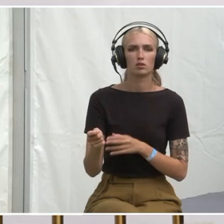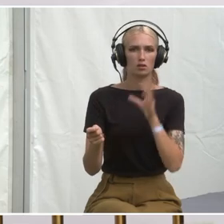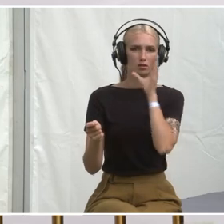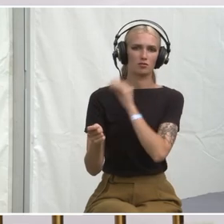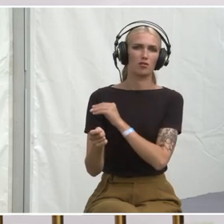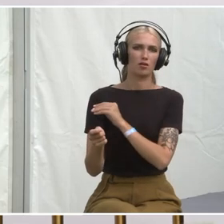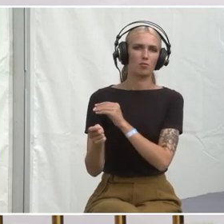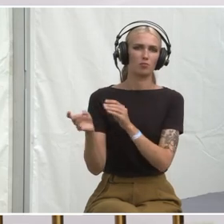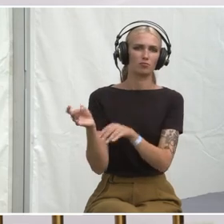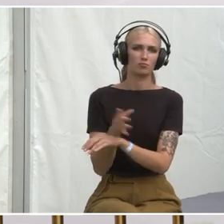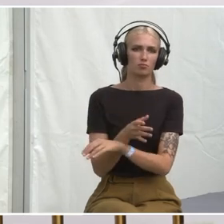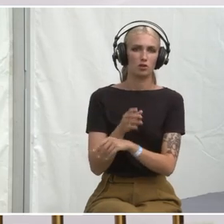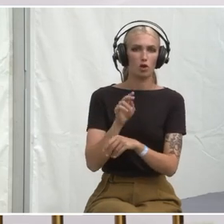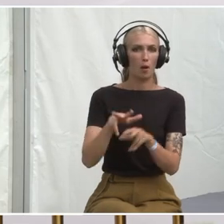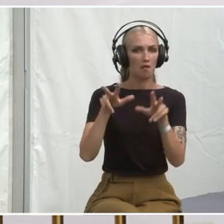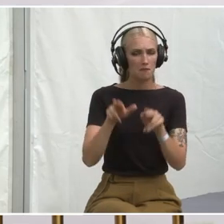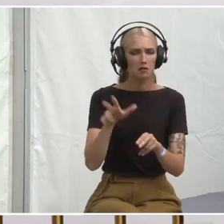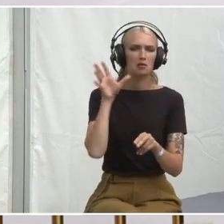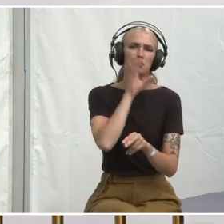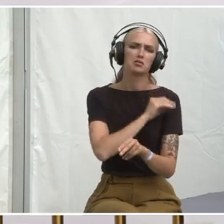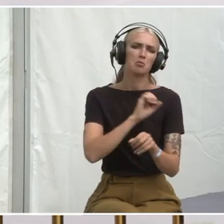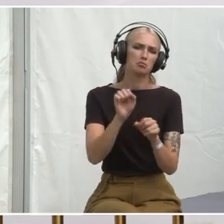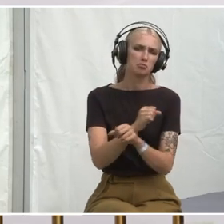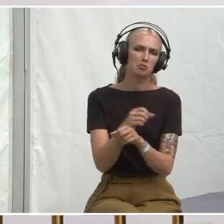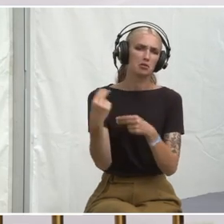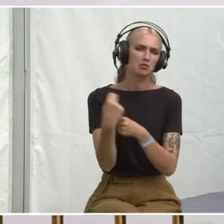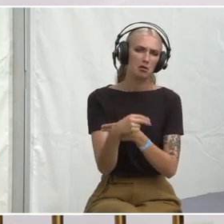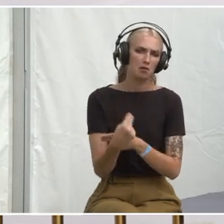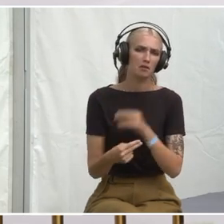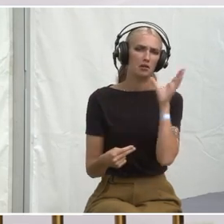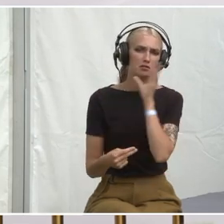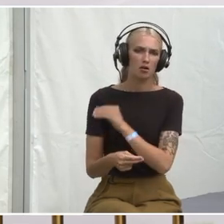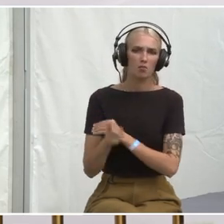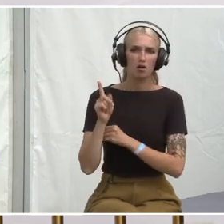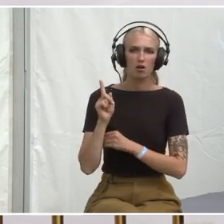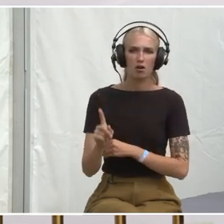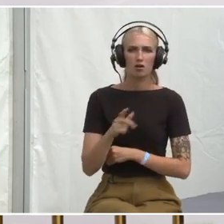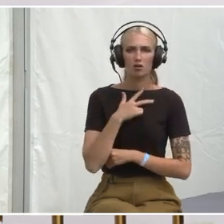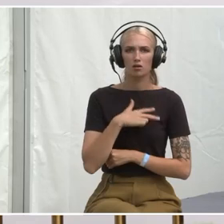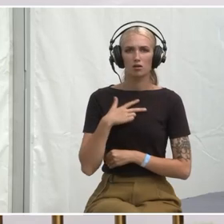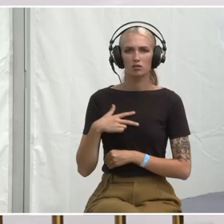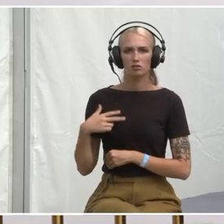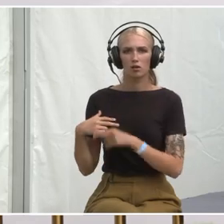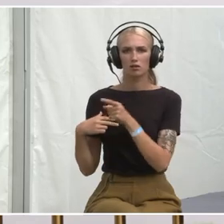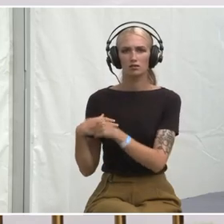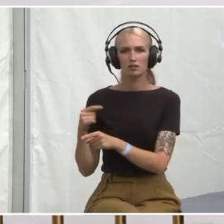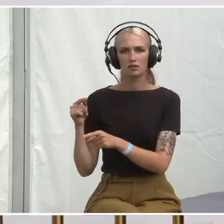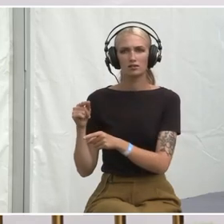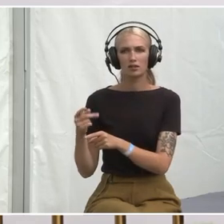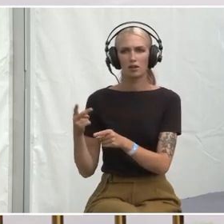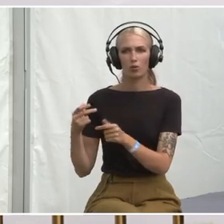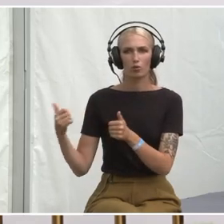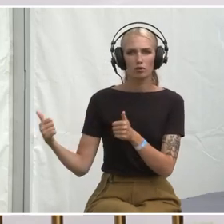If you have cancer, you can get rid of it, you can get it out of your journals, but in Denmark, it keeps following you the rest of your life. So if you've